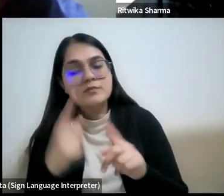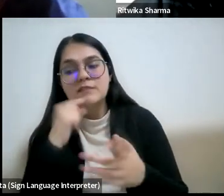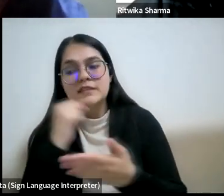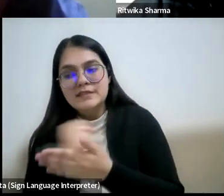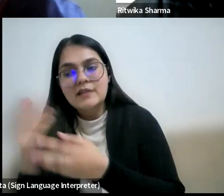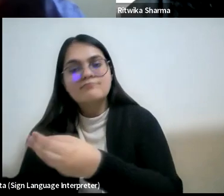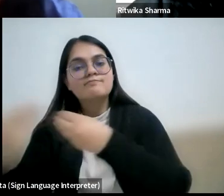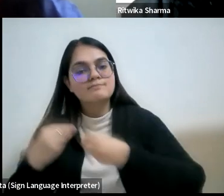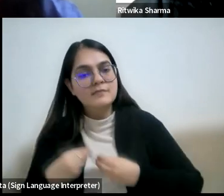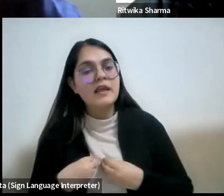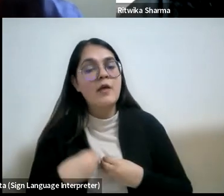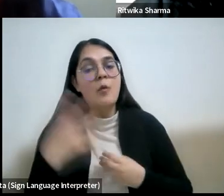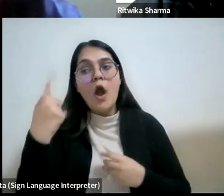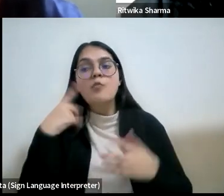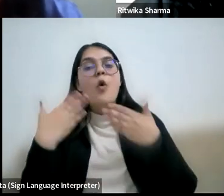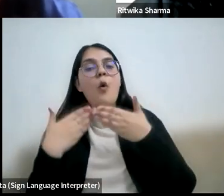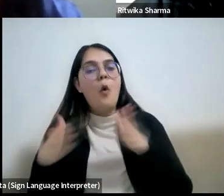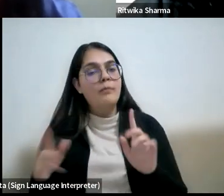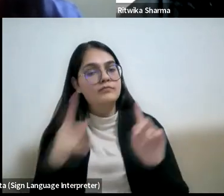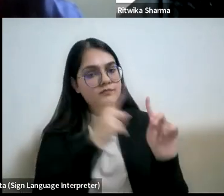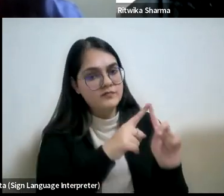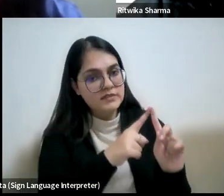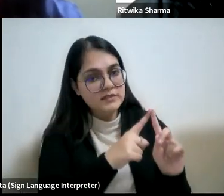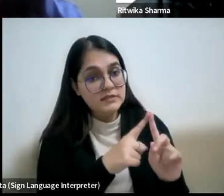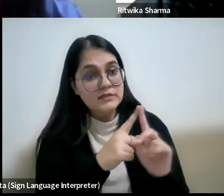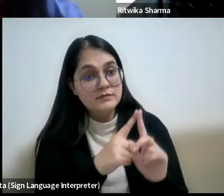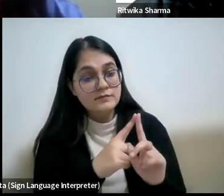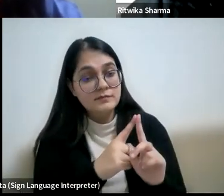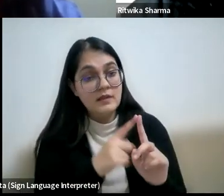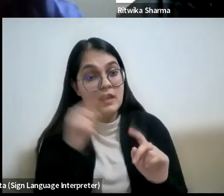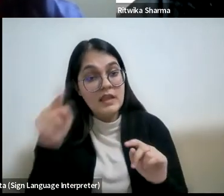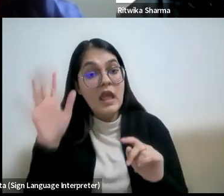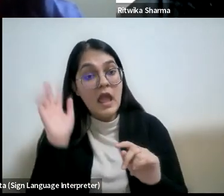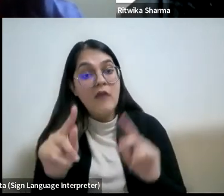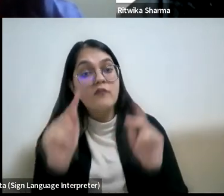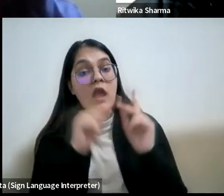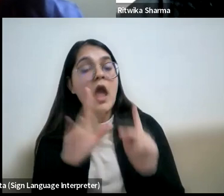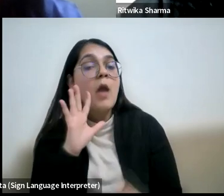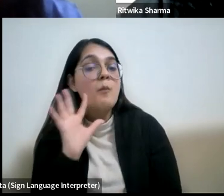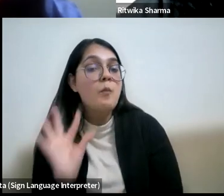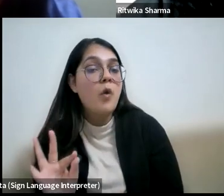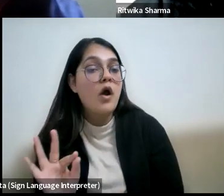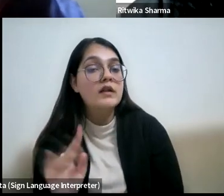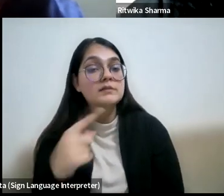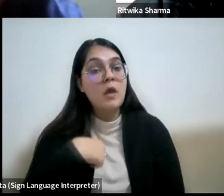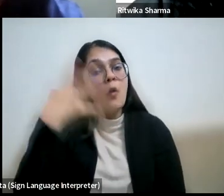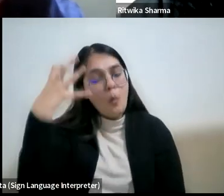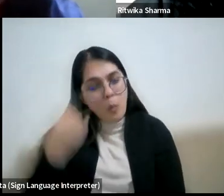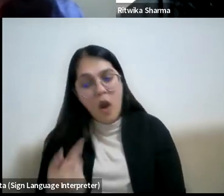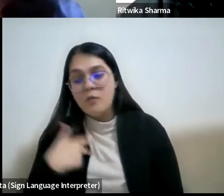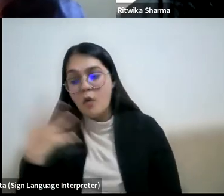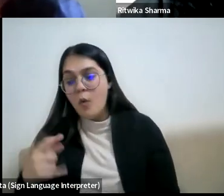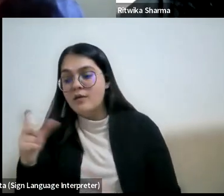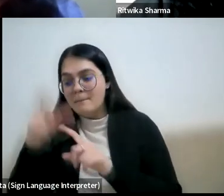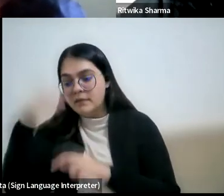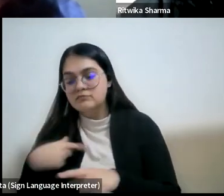are able to speak to me. That was one. And that kind of indicated the importance of me being present in the fields, and that is why